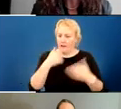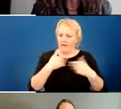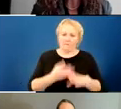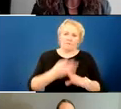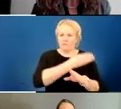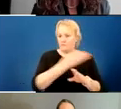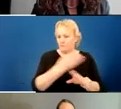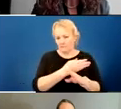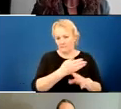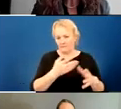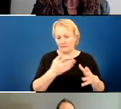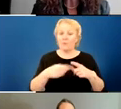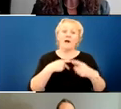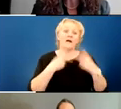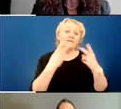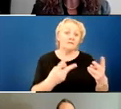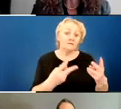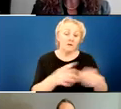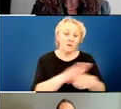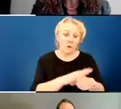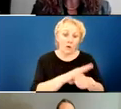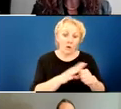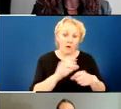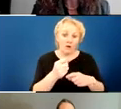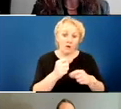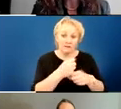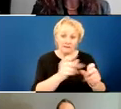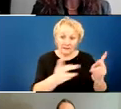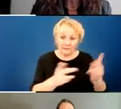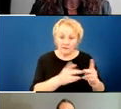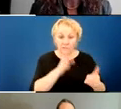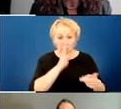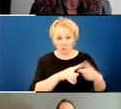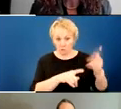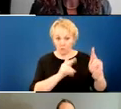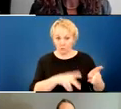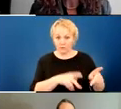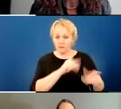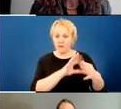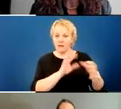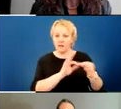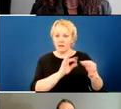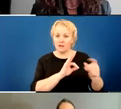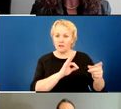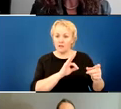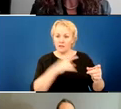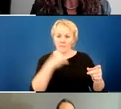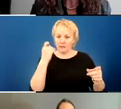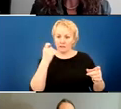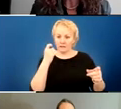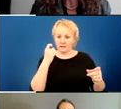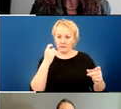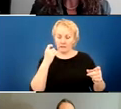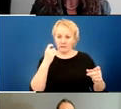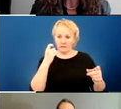local shelters, and talking what? With one of the survivors. Oh, because when I went there, the